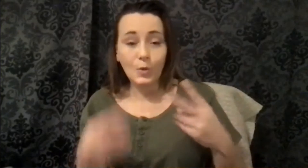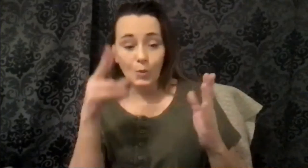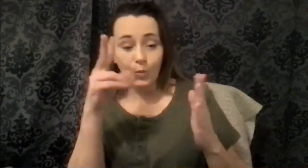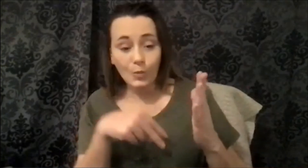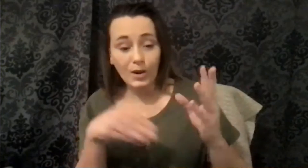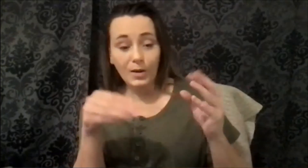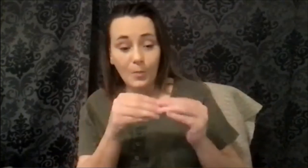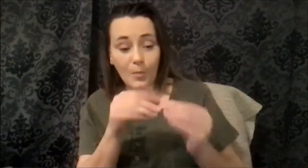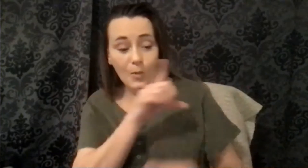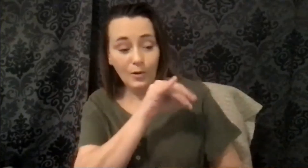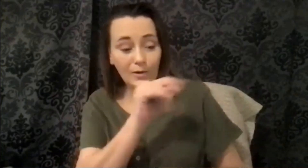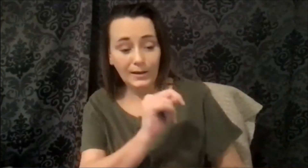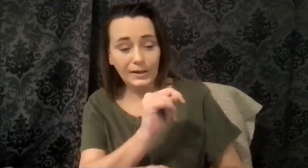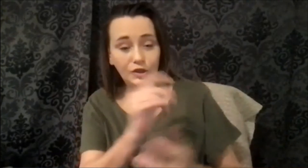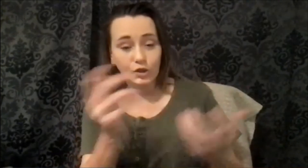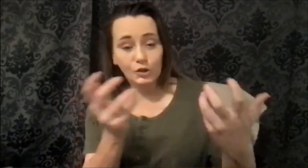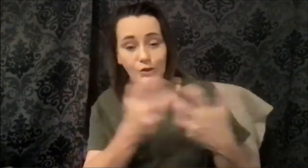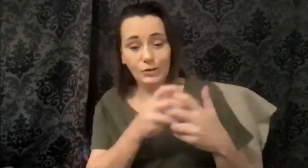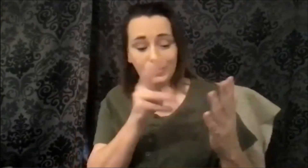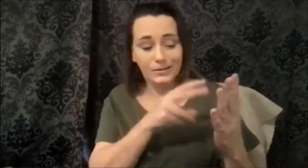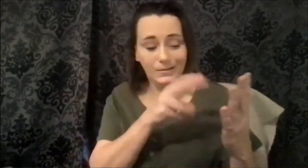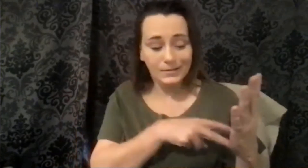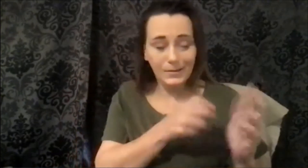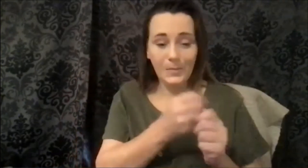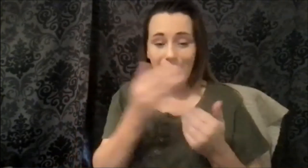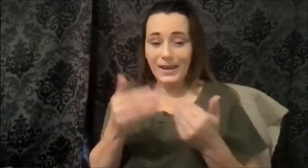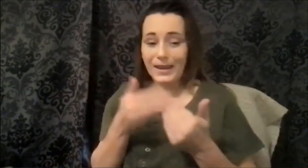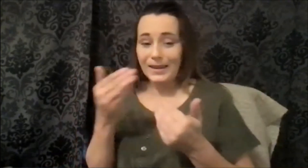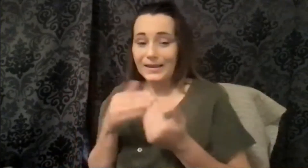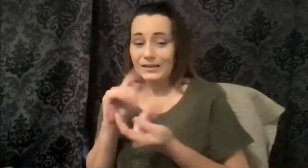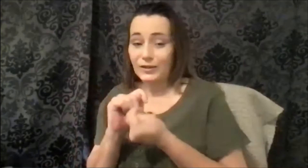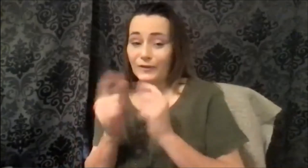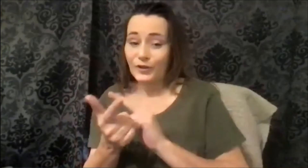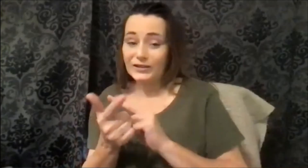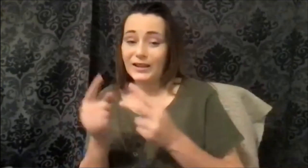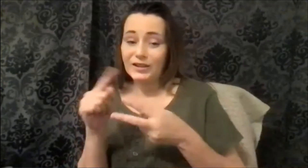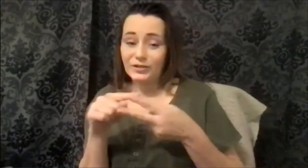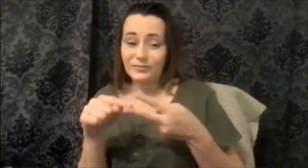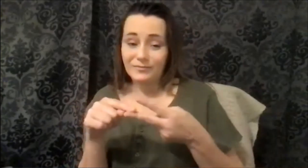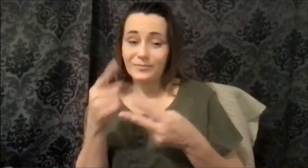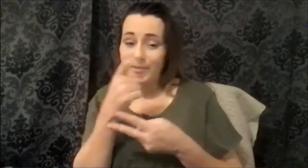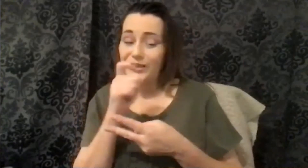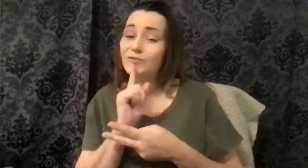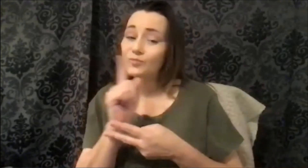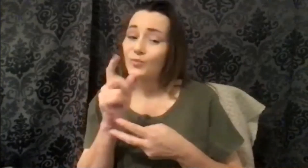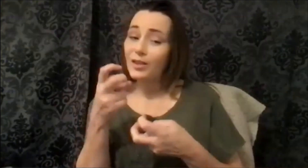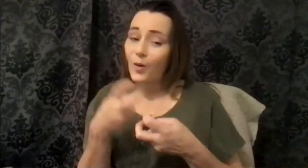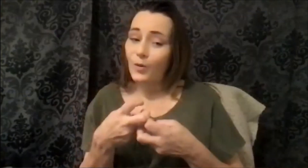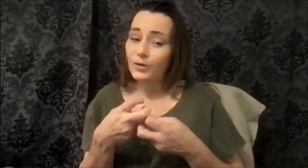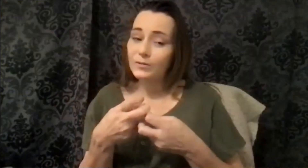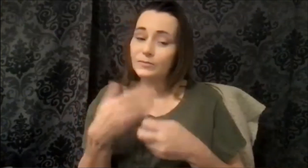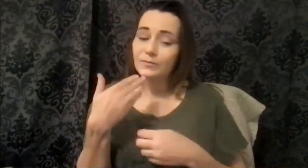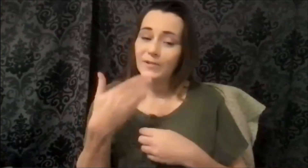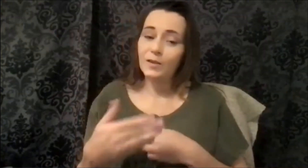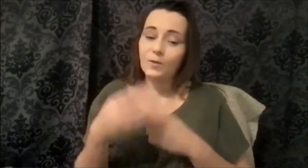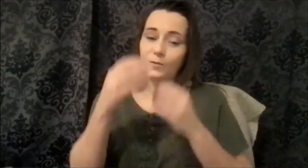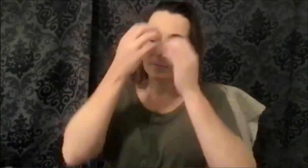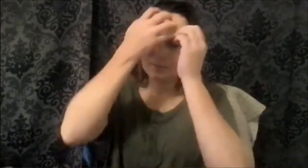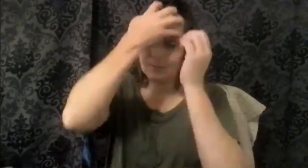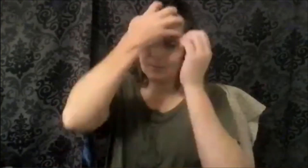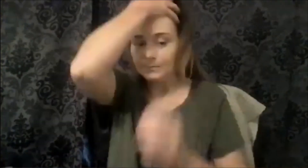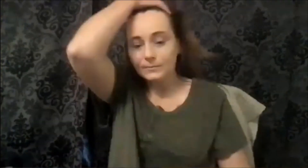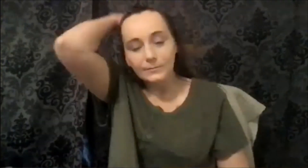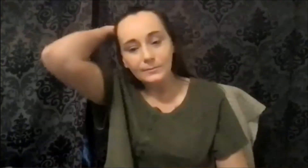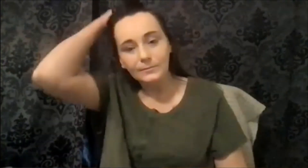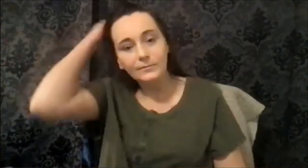literature and make it easier for translation bodies, because it's really hard. Thank you. All right, thank